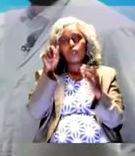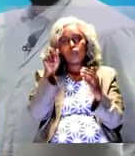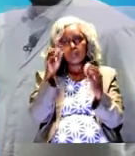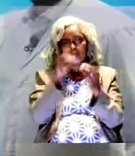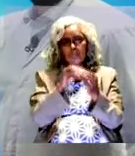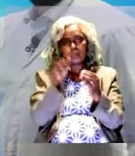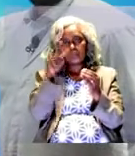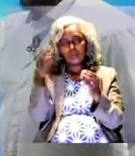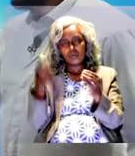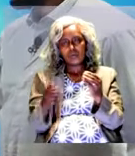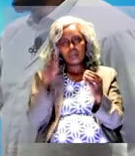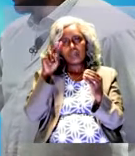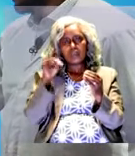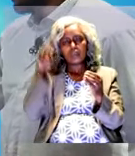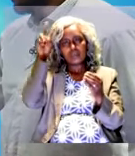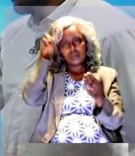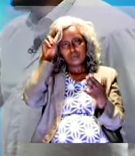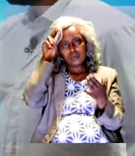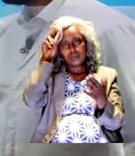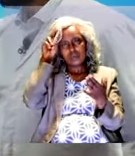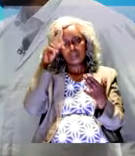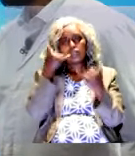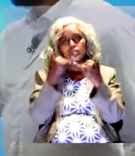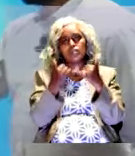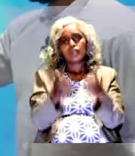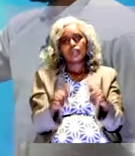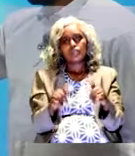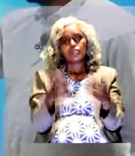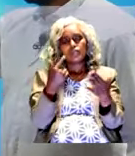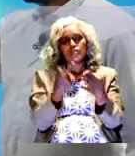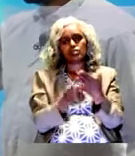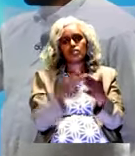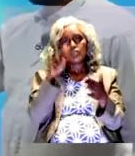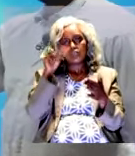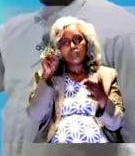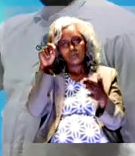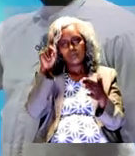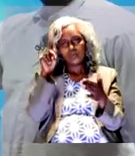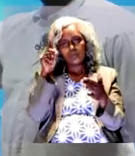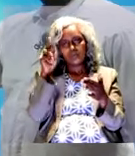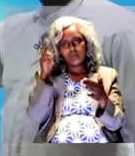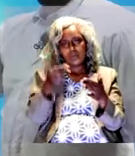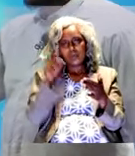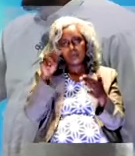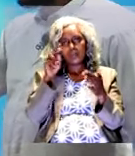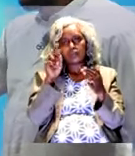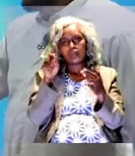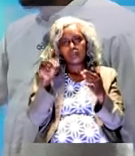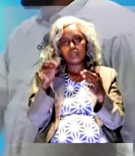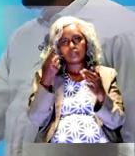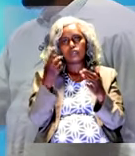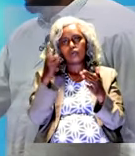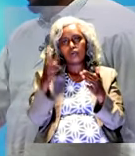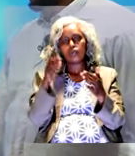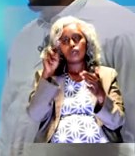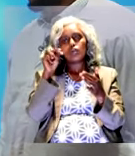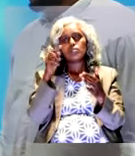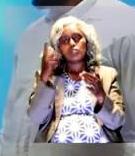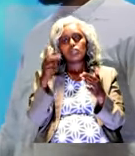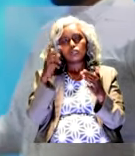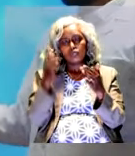plus 1 over n squared, divided by this 1, n over n is 1, 1 plus 1 over